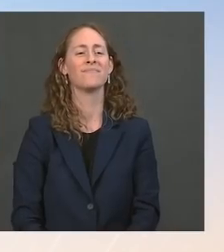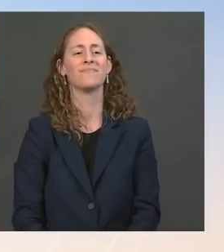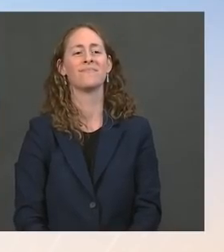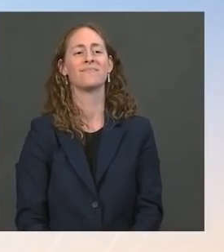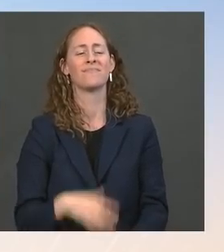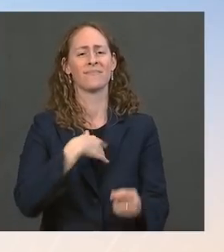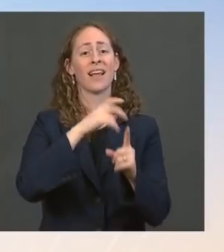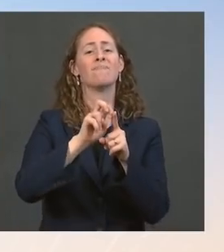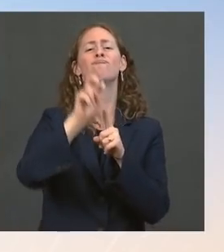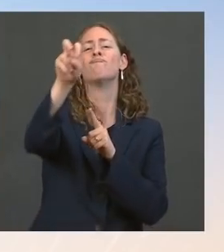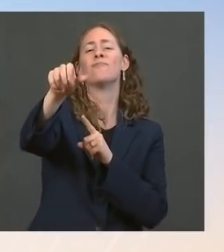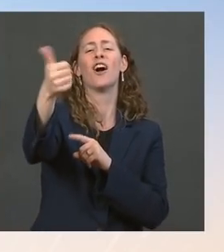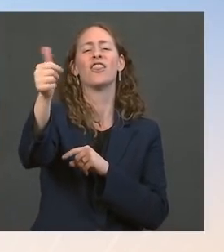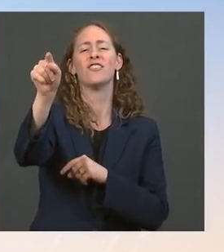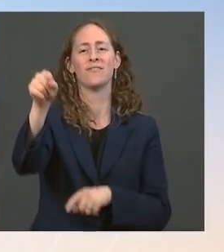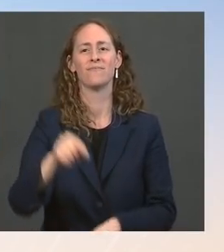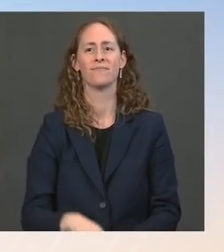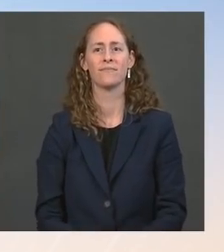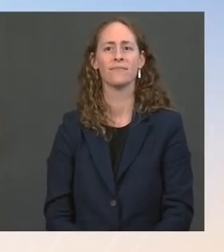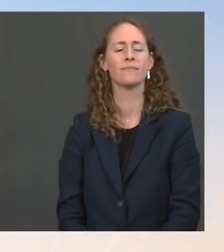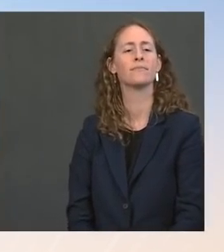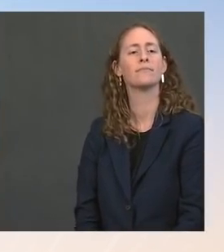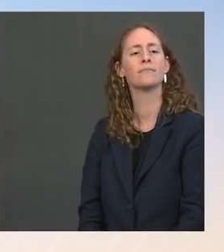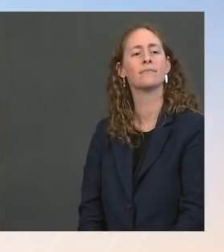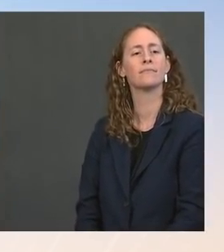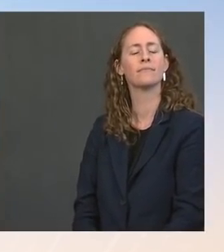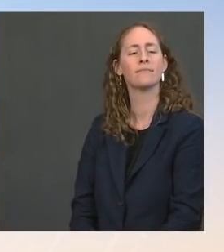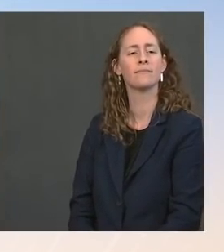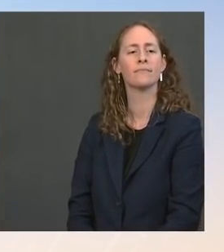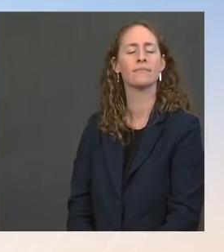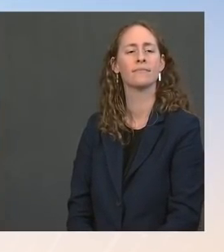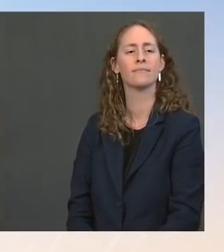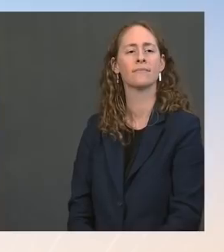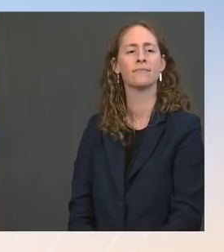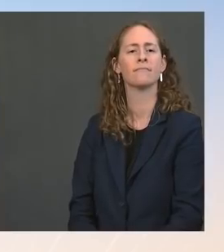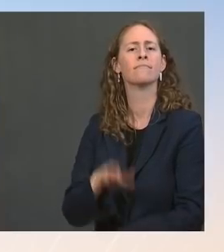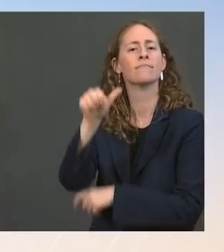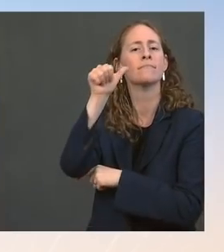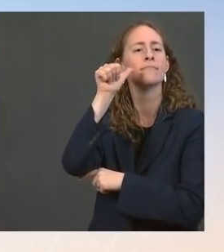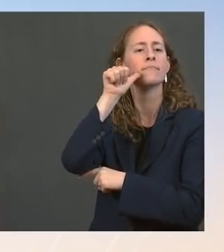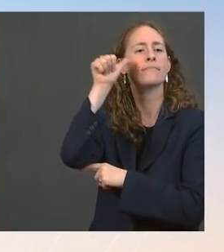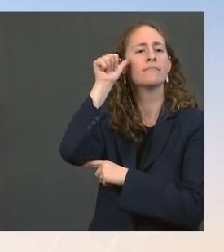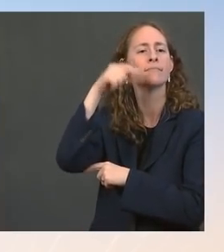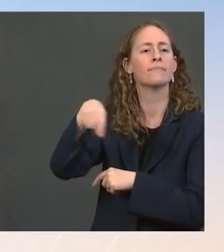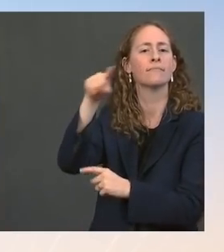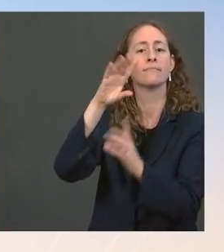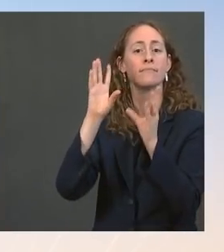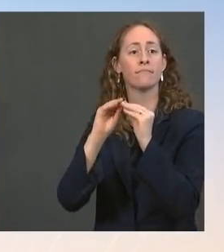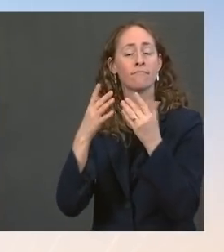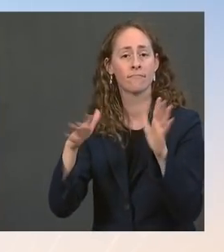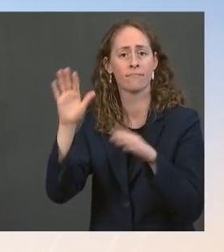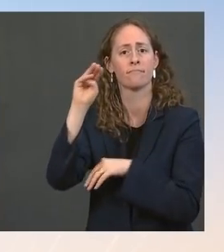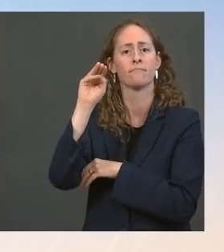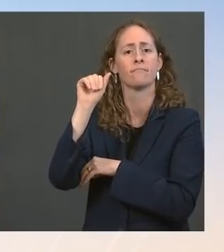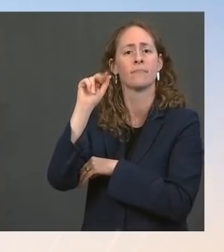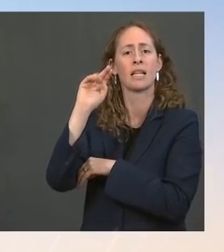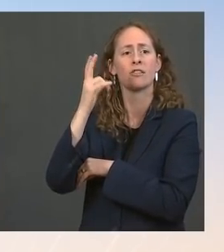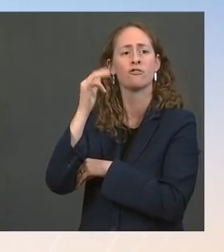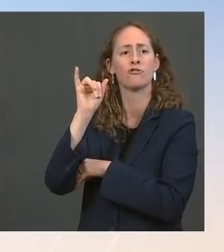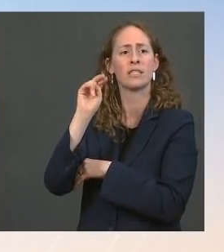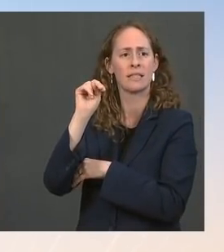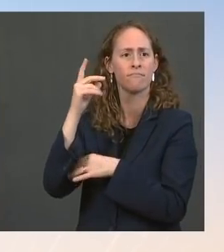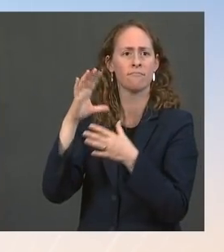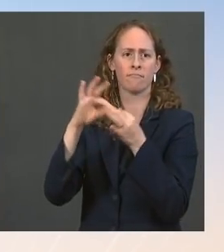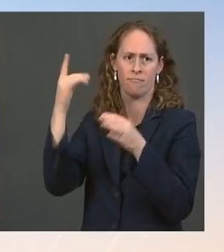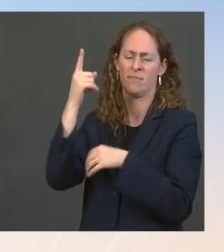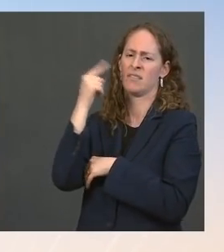Thanks, Jen. After yesterday's meeting, Senator Manchin said that the president was very straightforward with